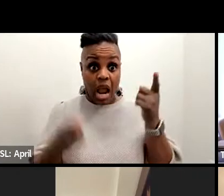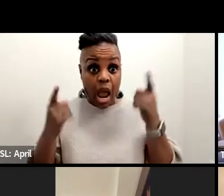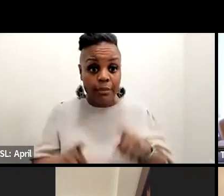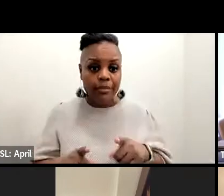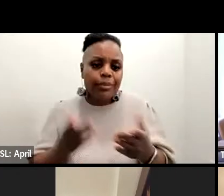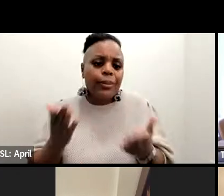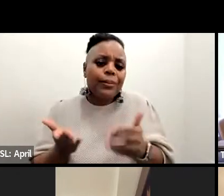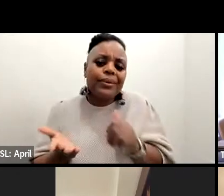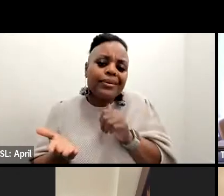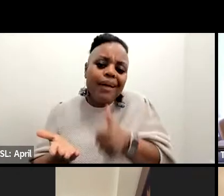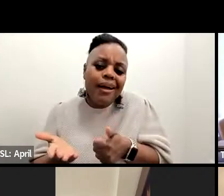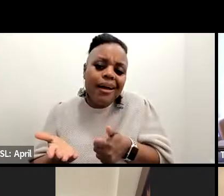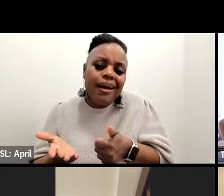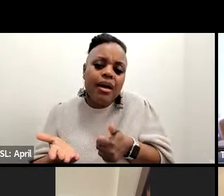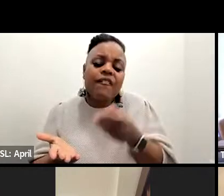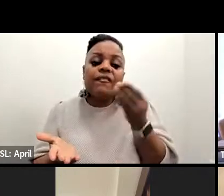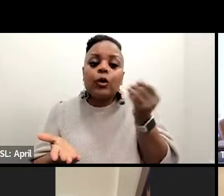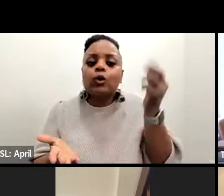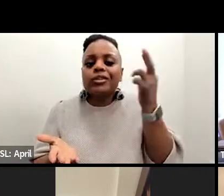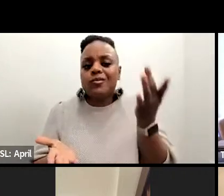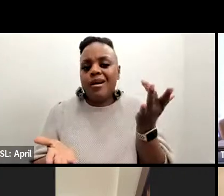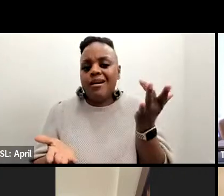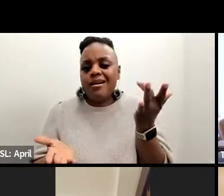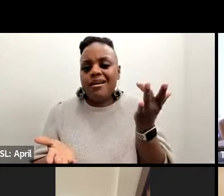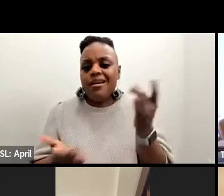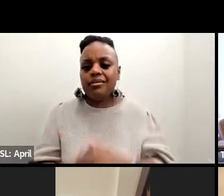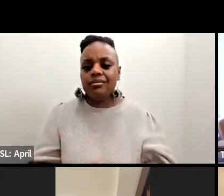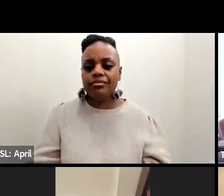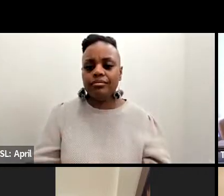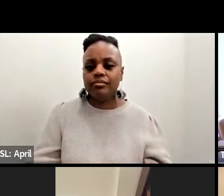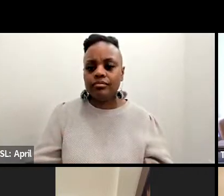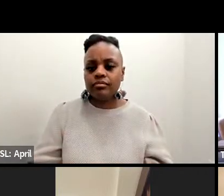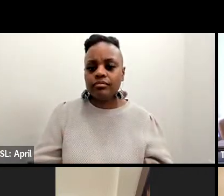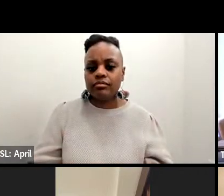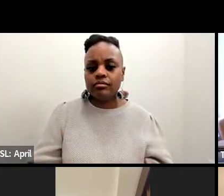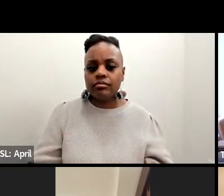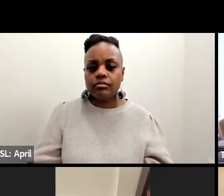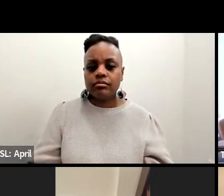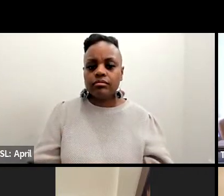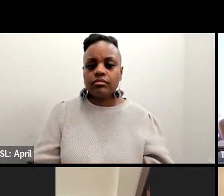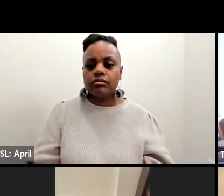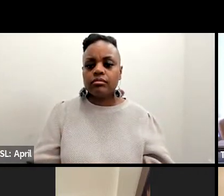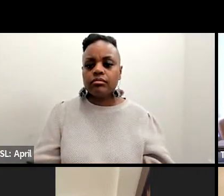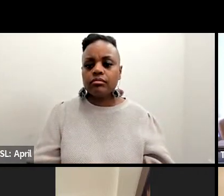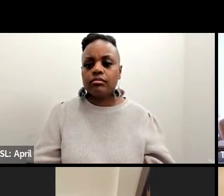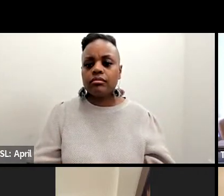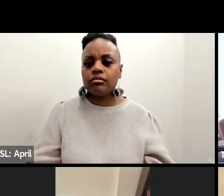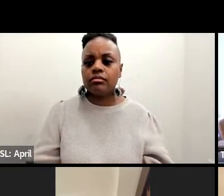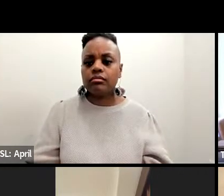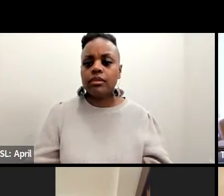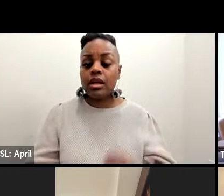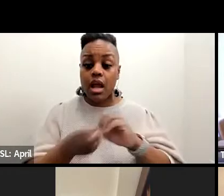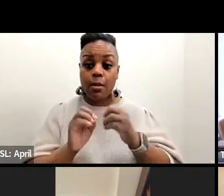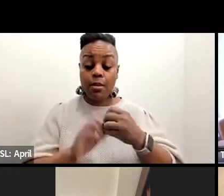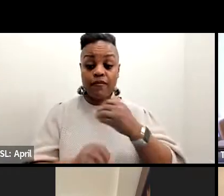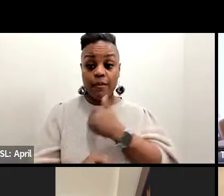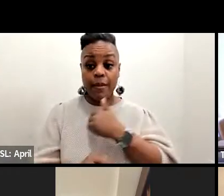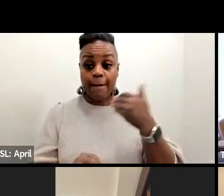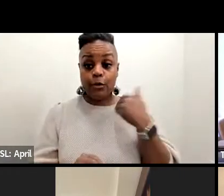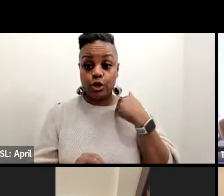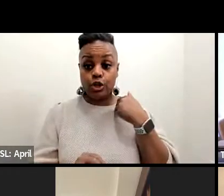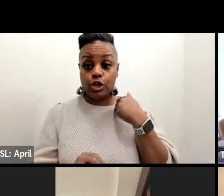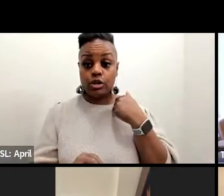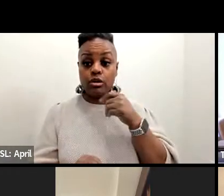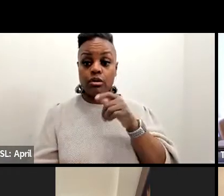was just hinting at, I mean, the number of Brotherhood members and kind of ex-members adjacent that are out of the country, in addition to those who are still